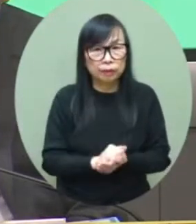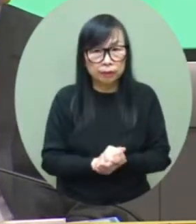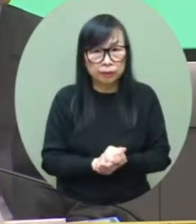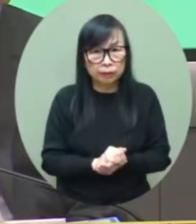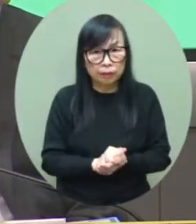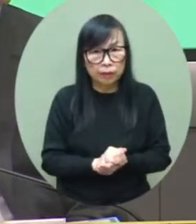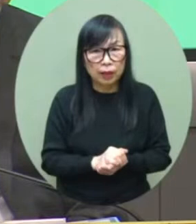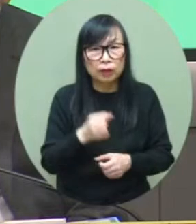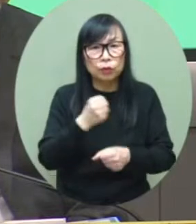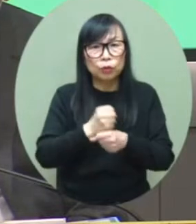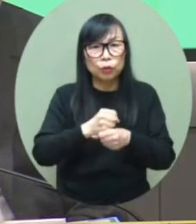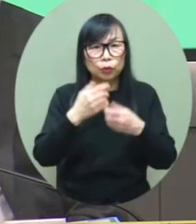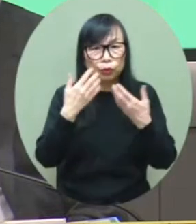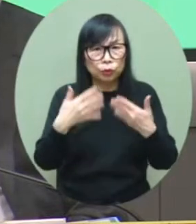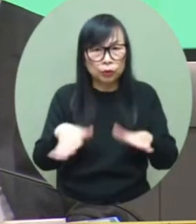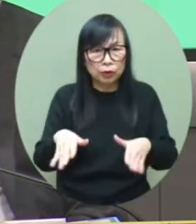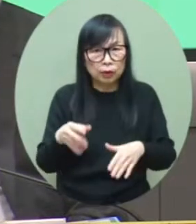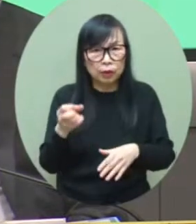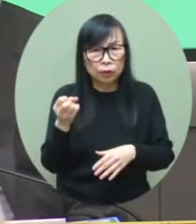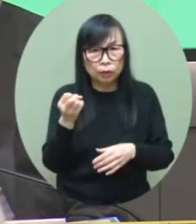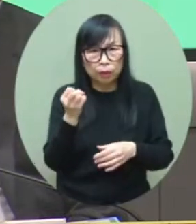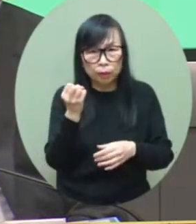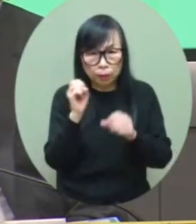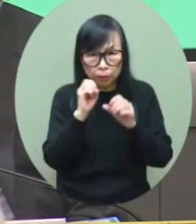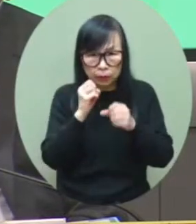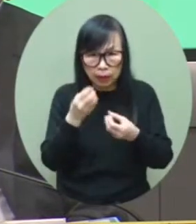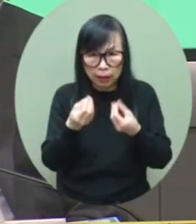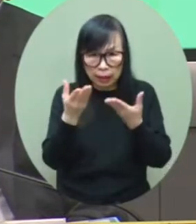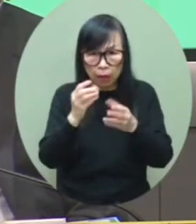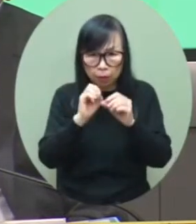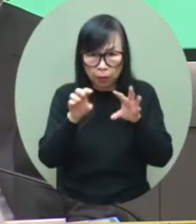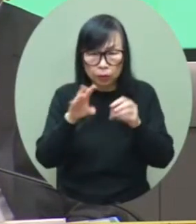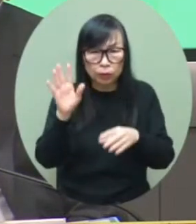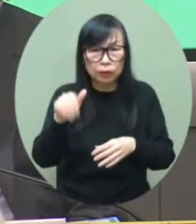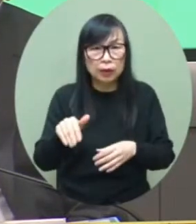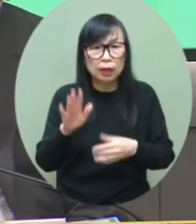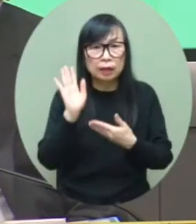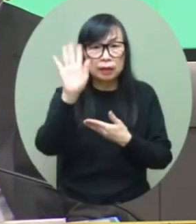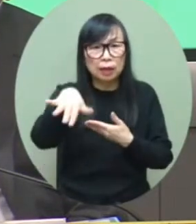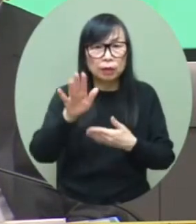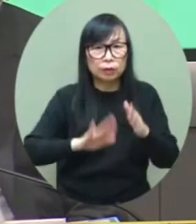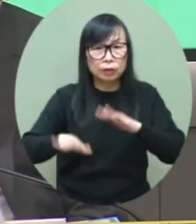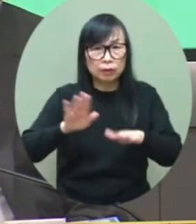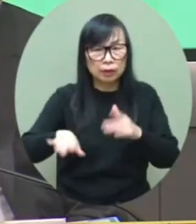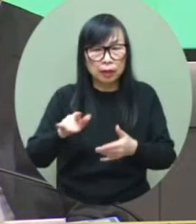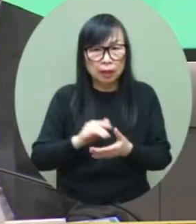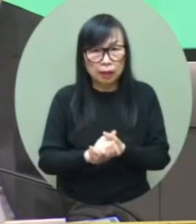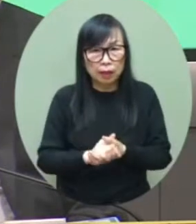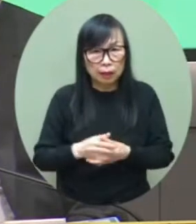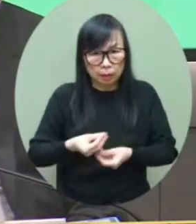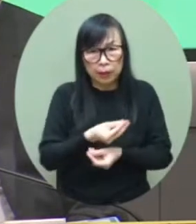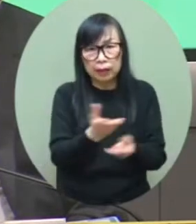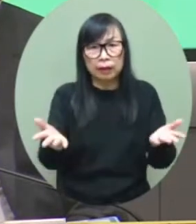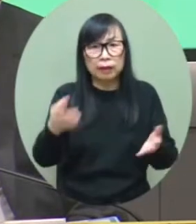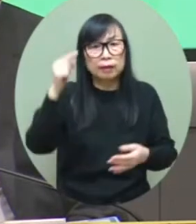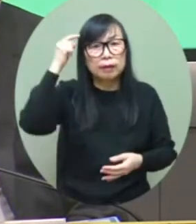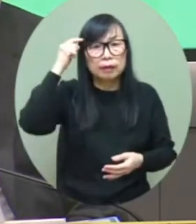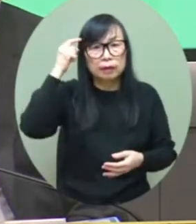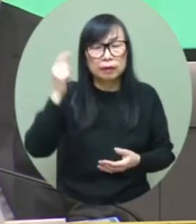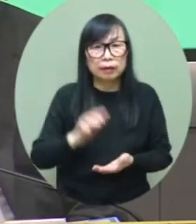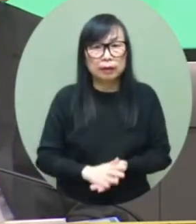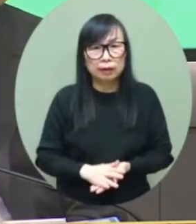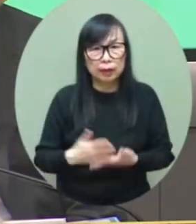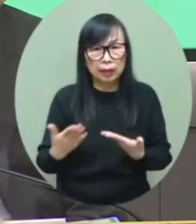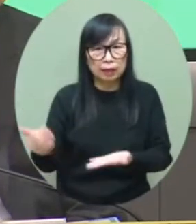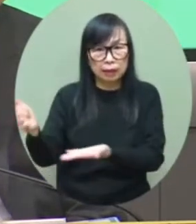uses. So after he's completed the review, he will submit a report for my consideration. And then, of course, we'll let you know